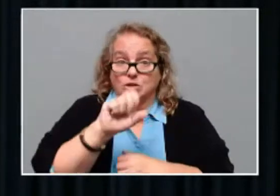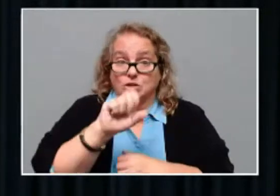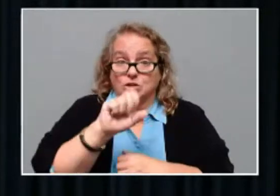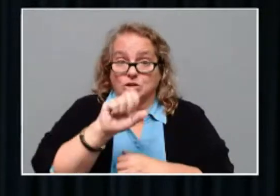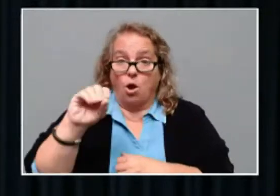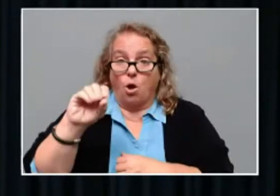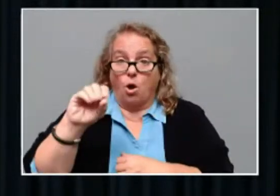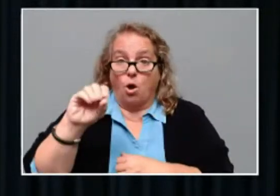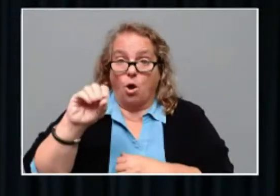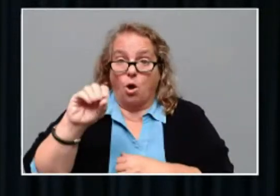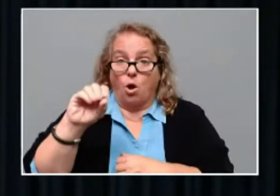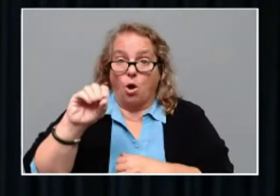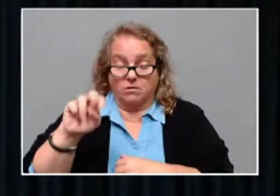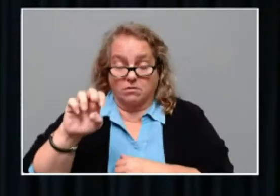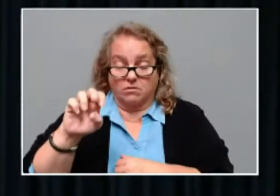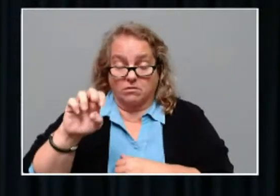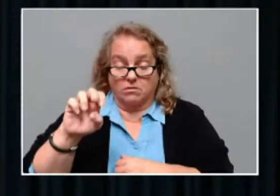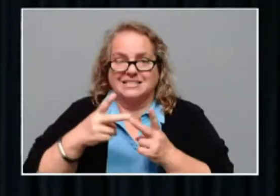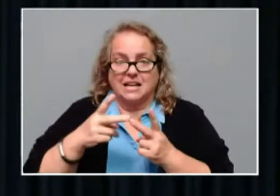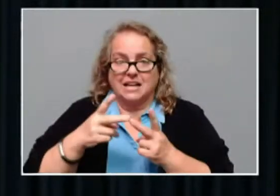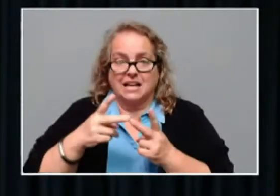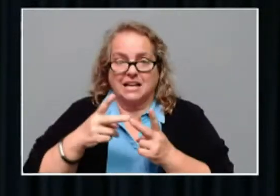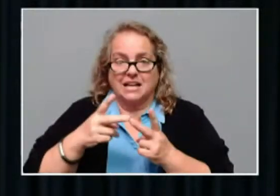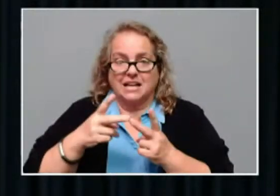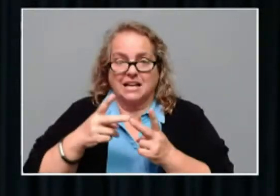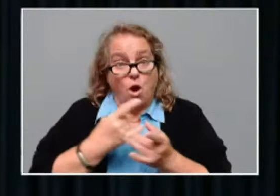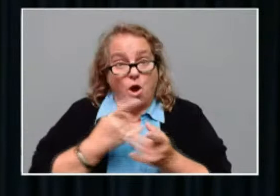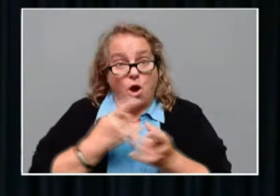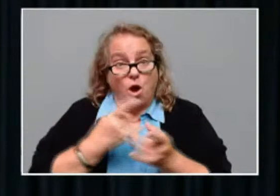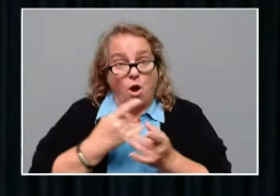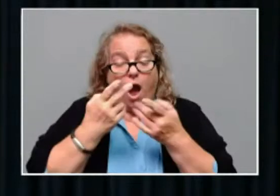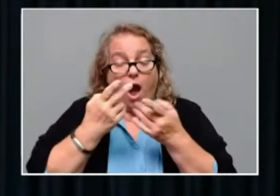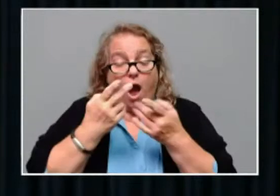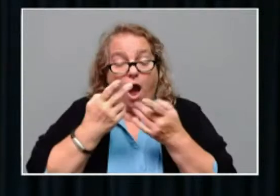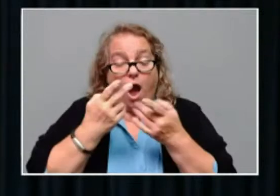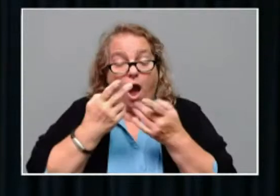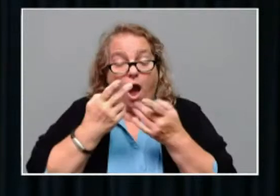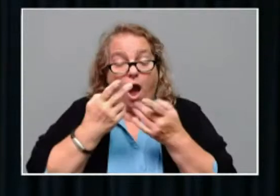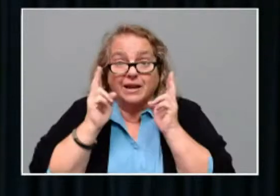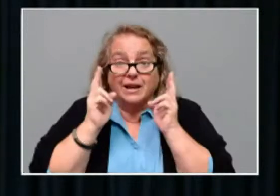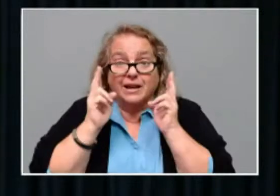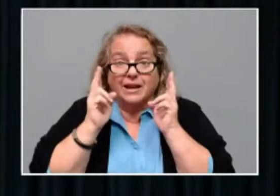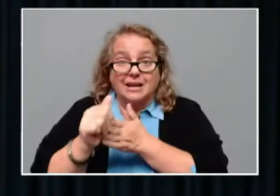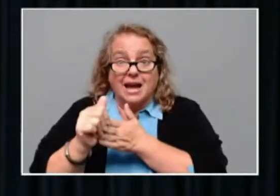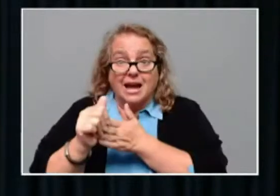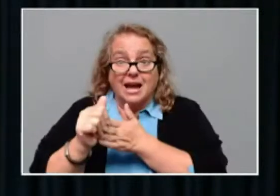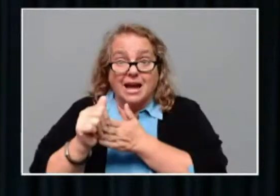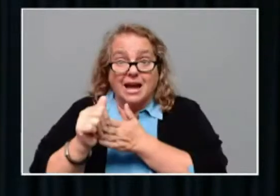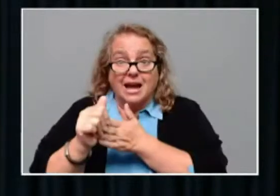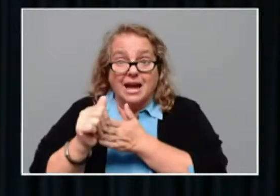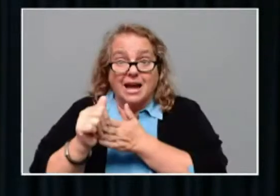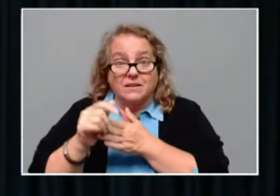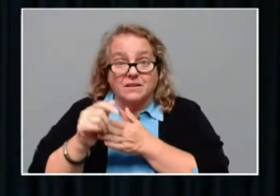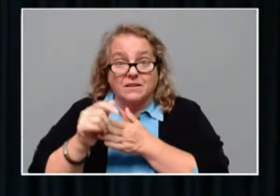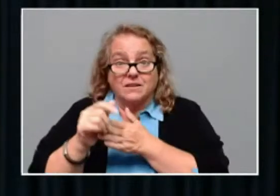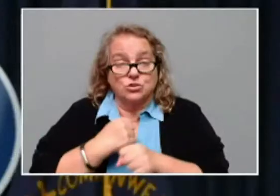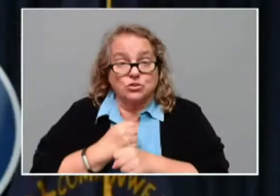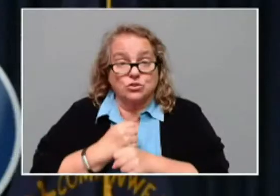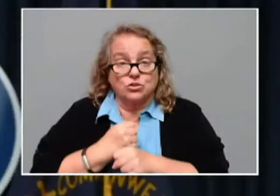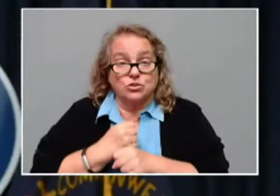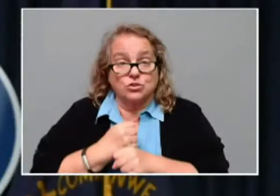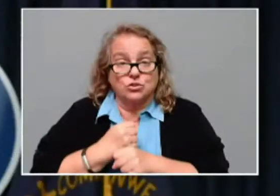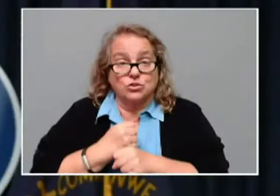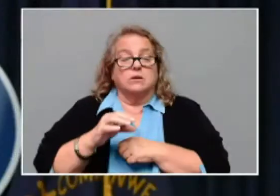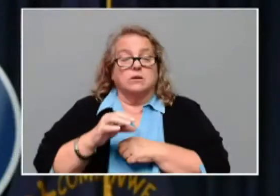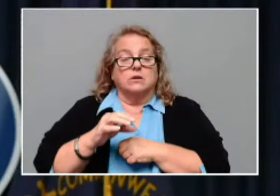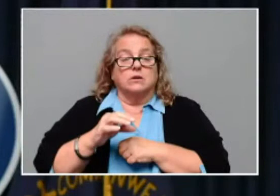is there new Halloween guidance for this year, or will there be new guidance released soon? Thanks so much. We don't have new